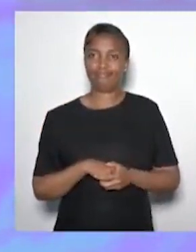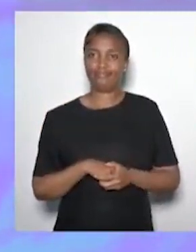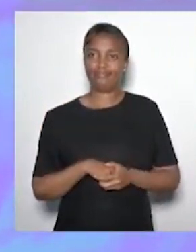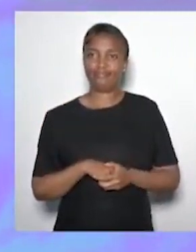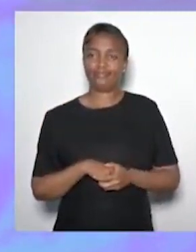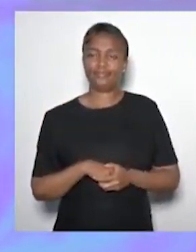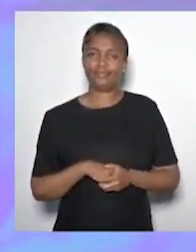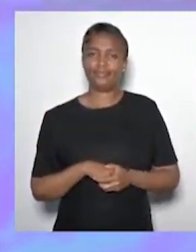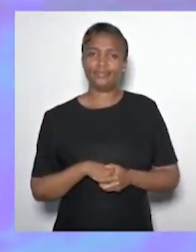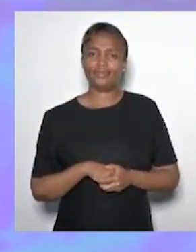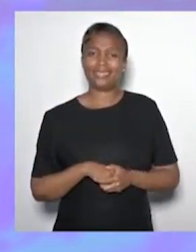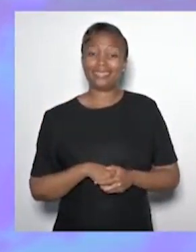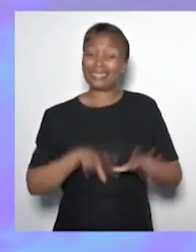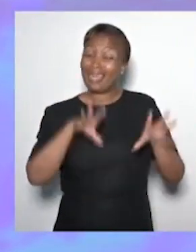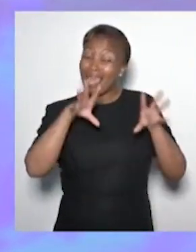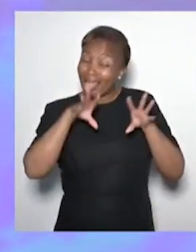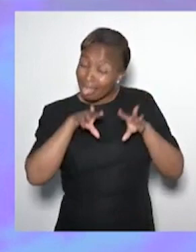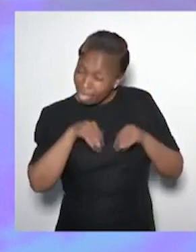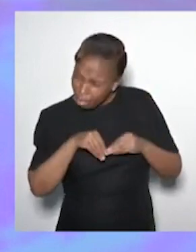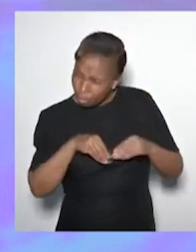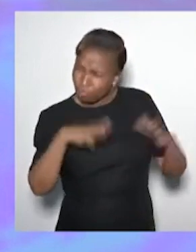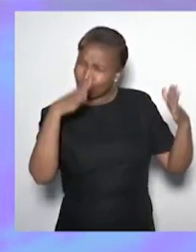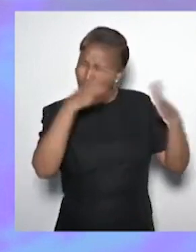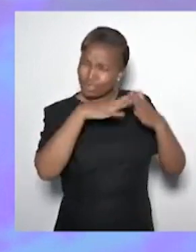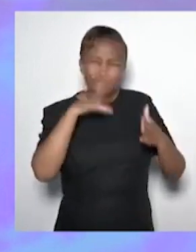Let the church be the church.